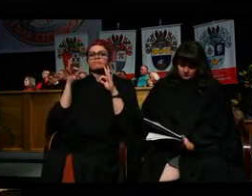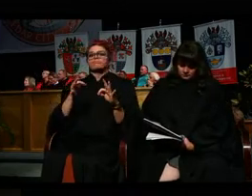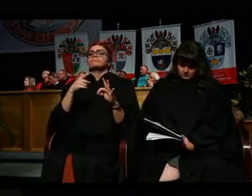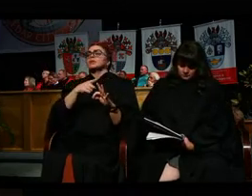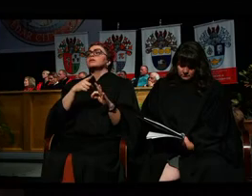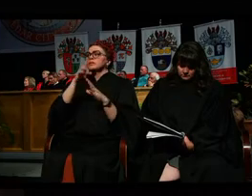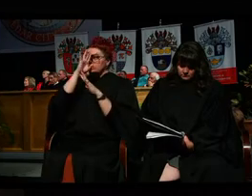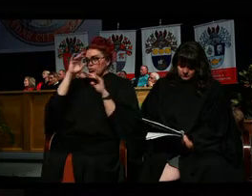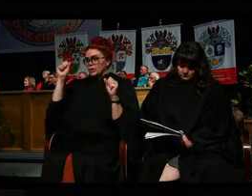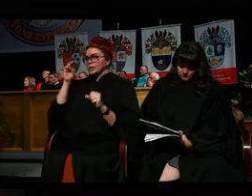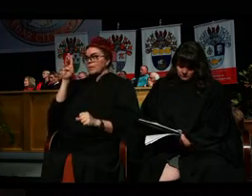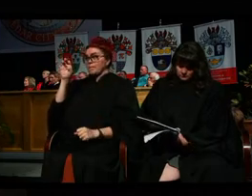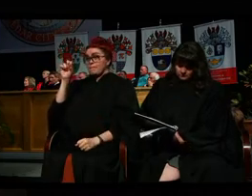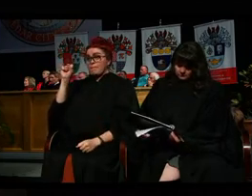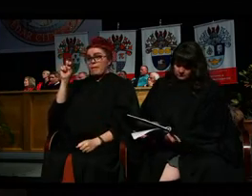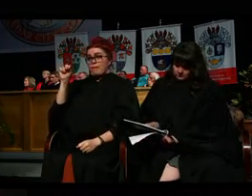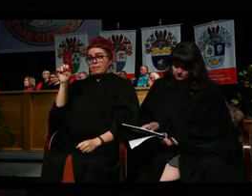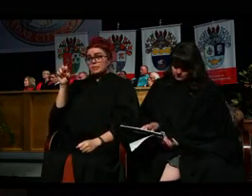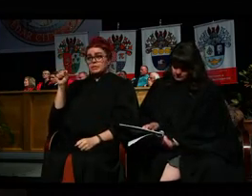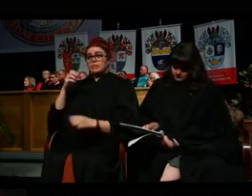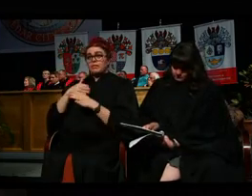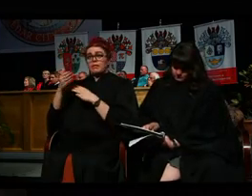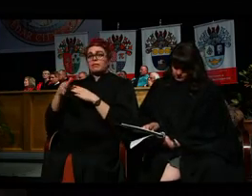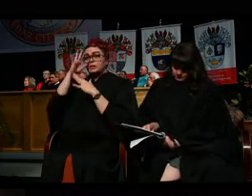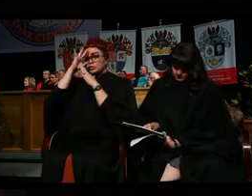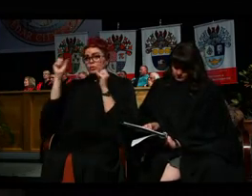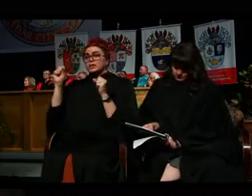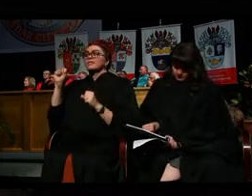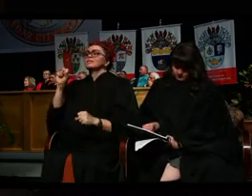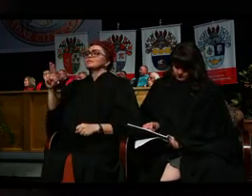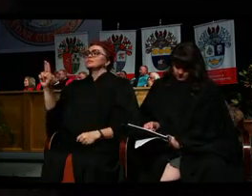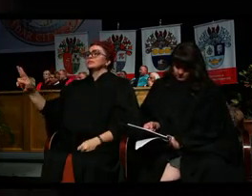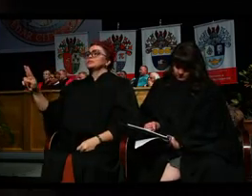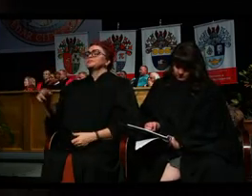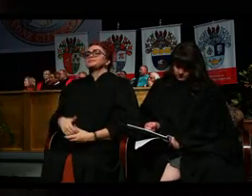President Benson as your next president of Southern Utah University.